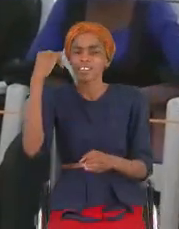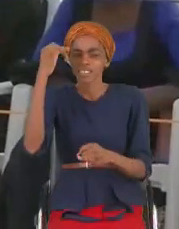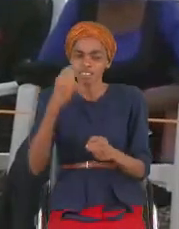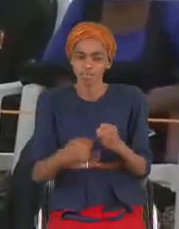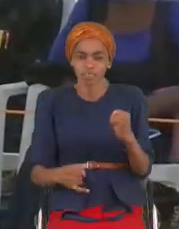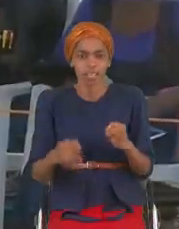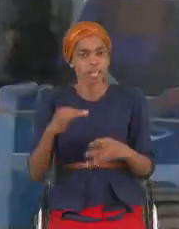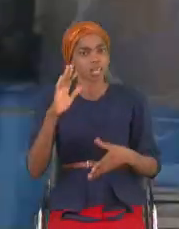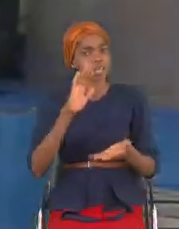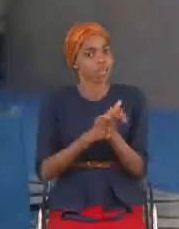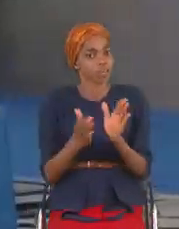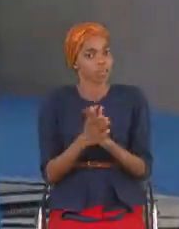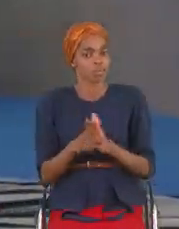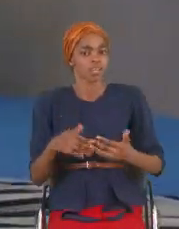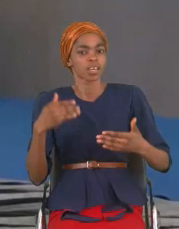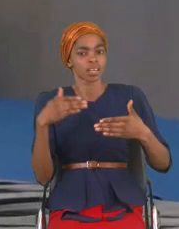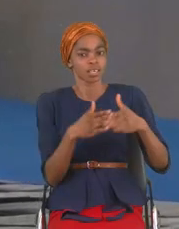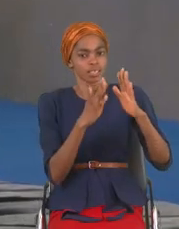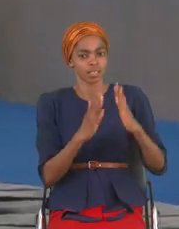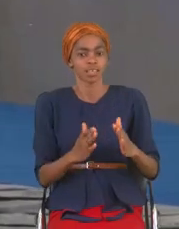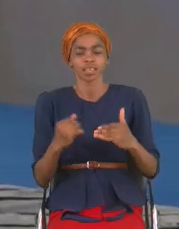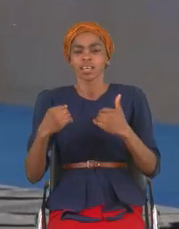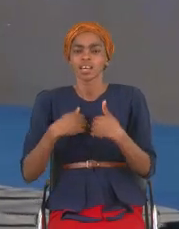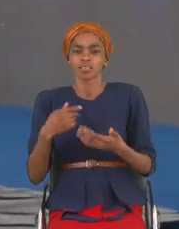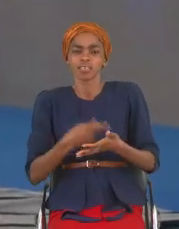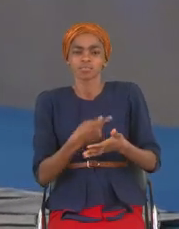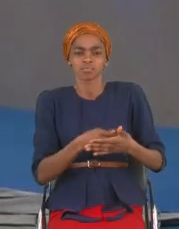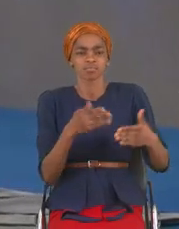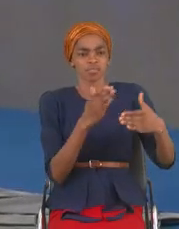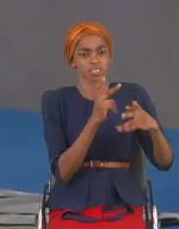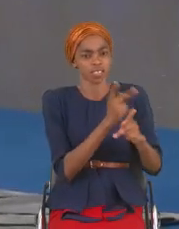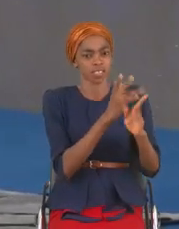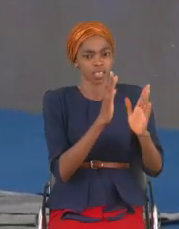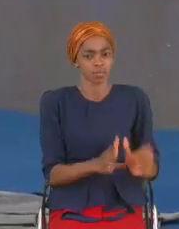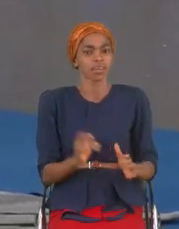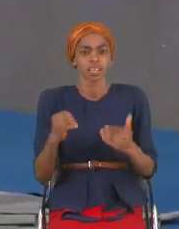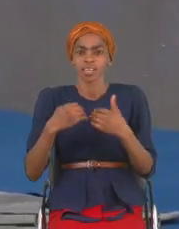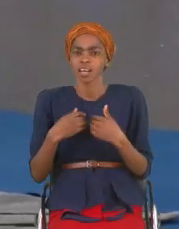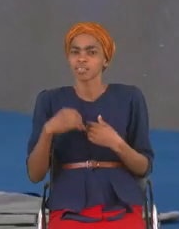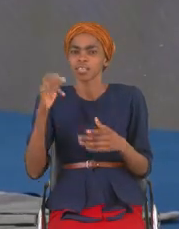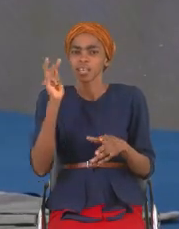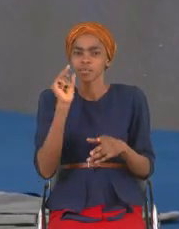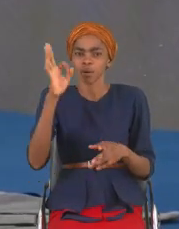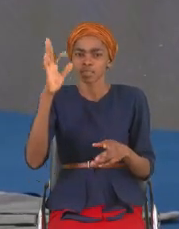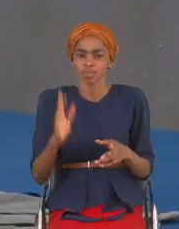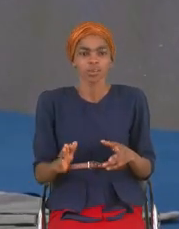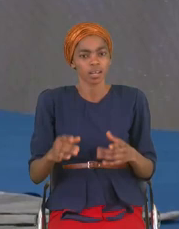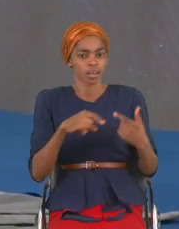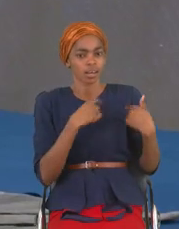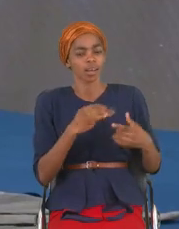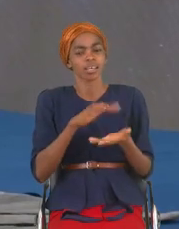became a shepherd. He had a shepherd heart. He had a pastoral heart, and he became